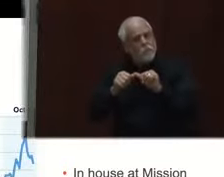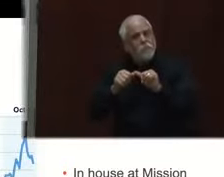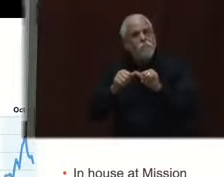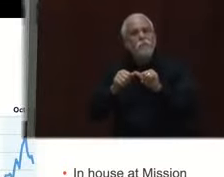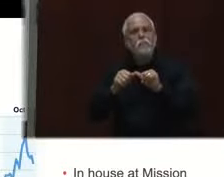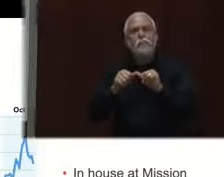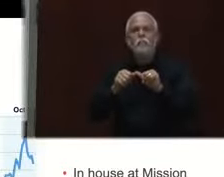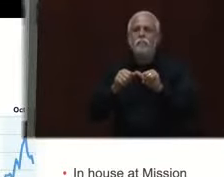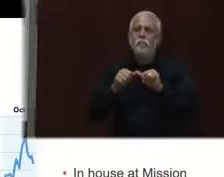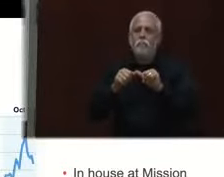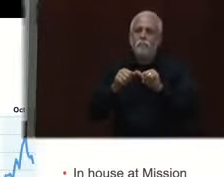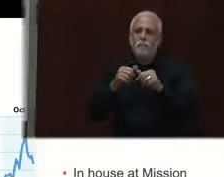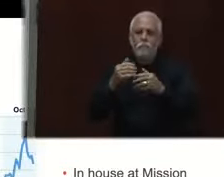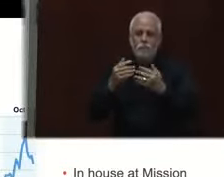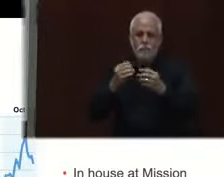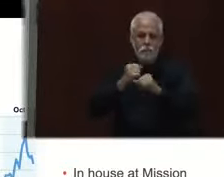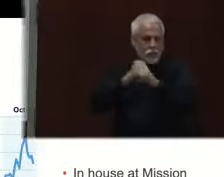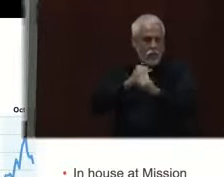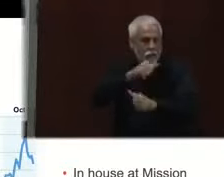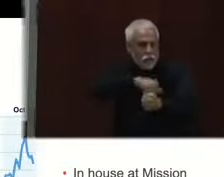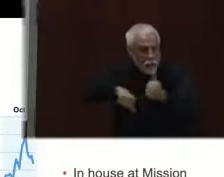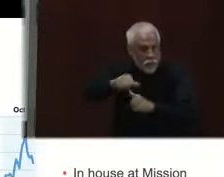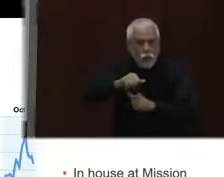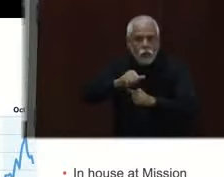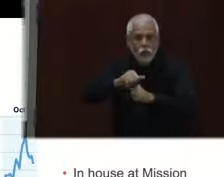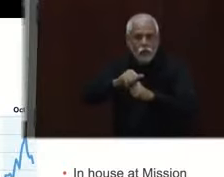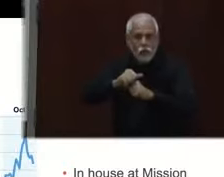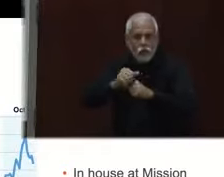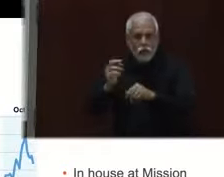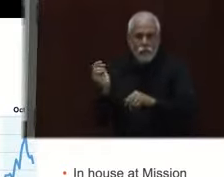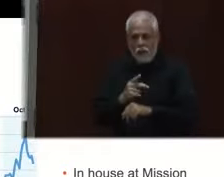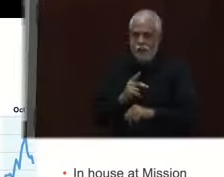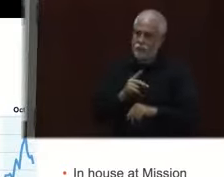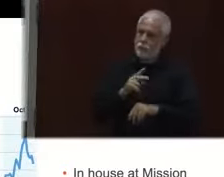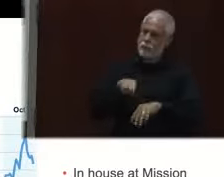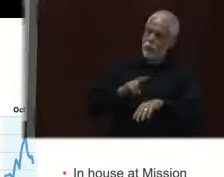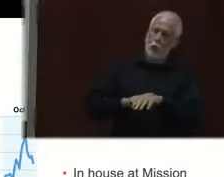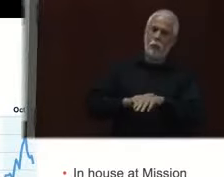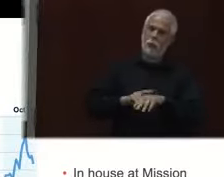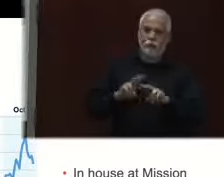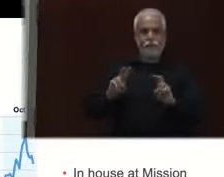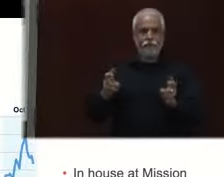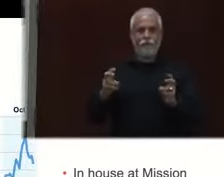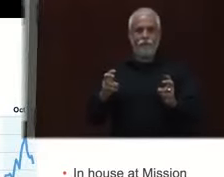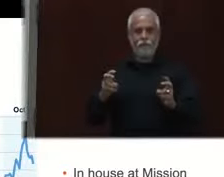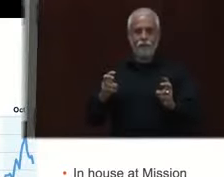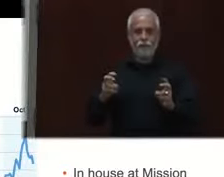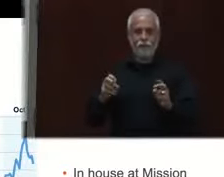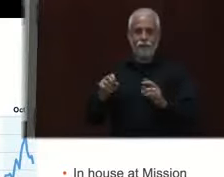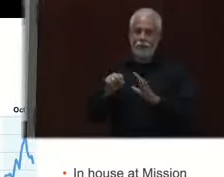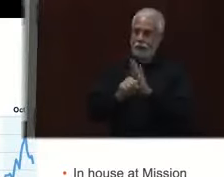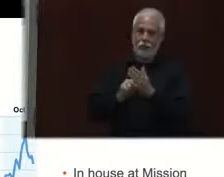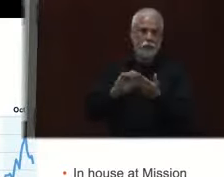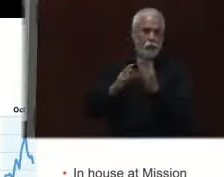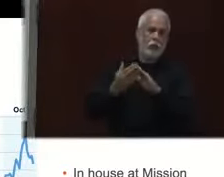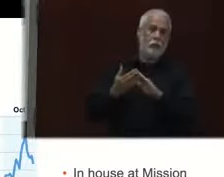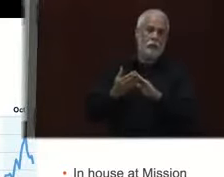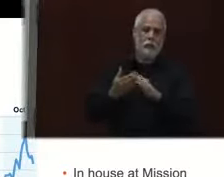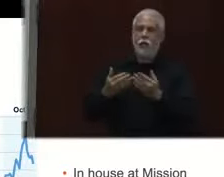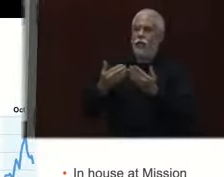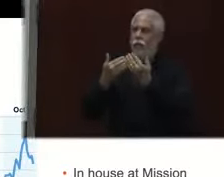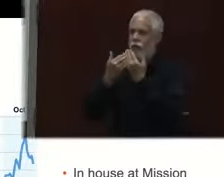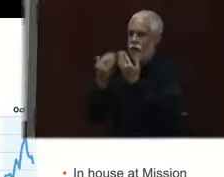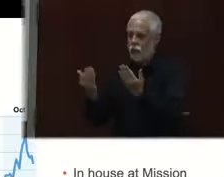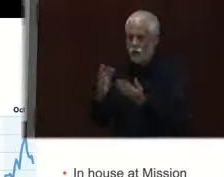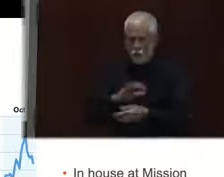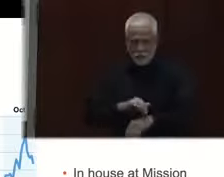towards protecting each other and getting back to where we need to be in a more normal state for our community. Thank you very